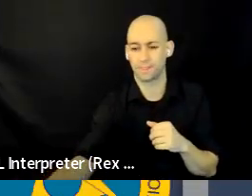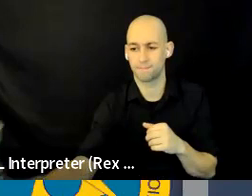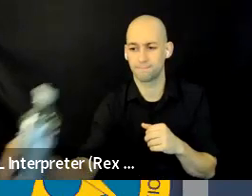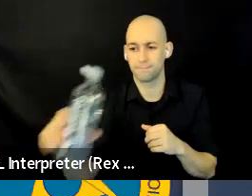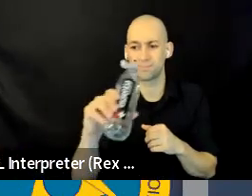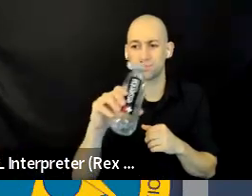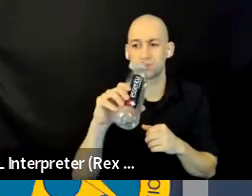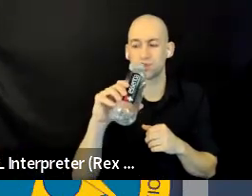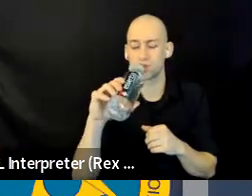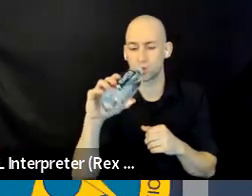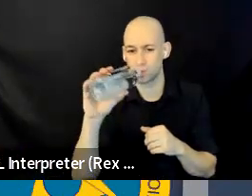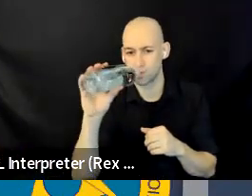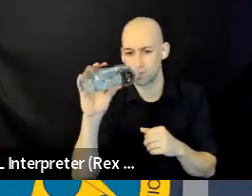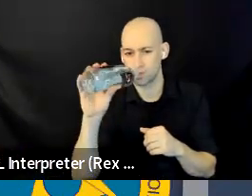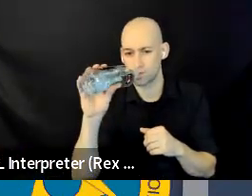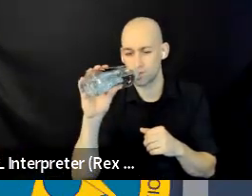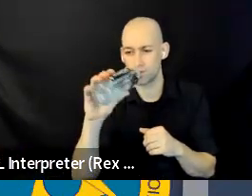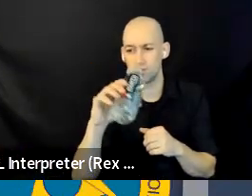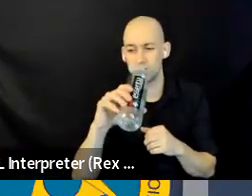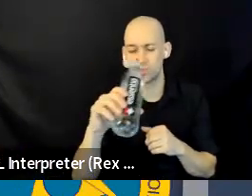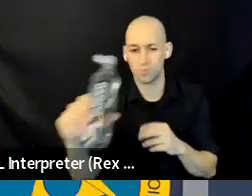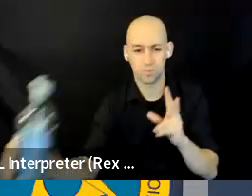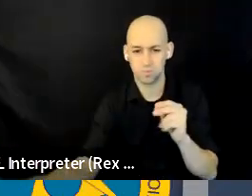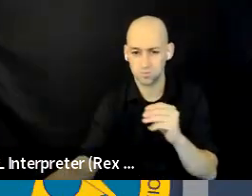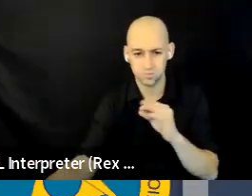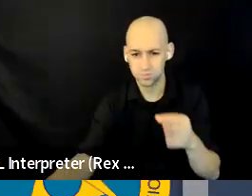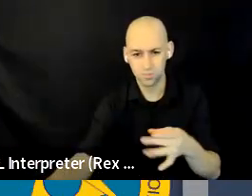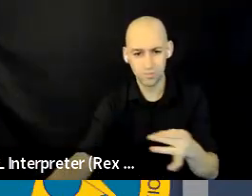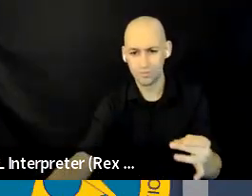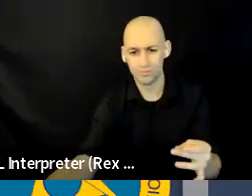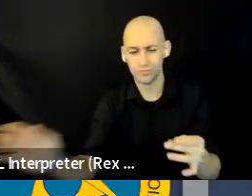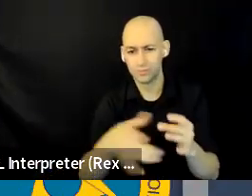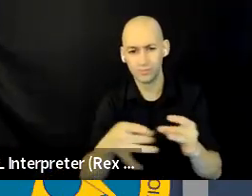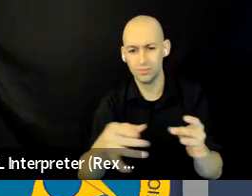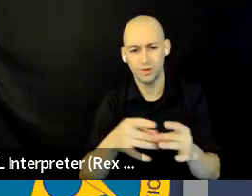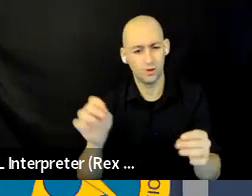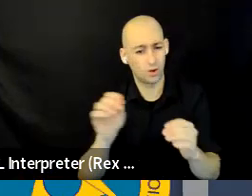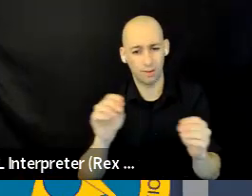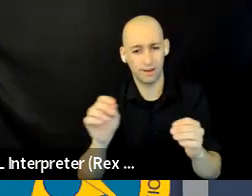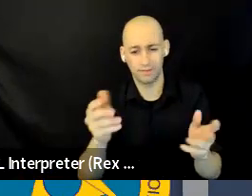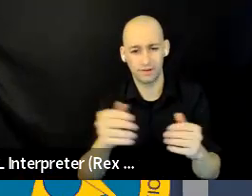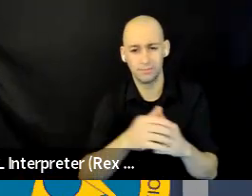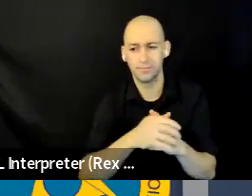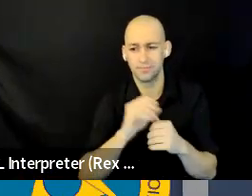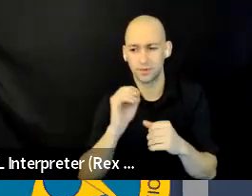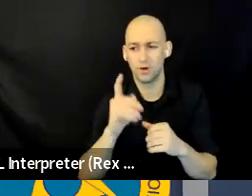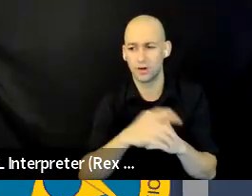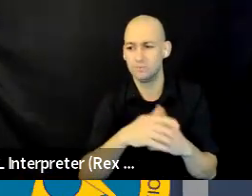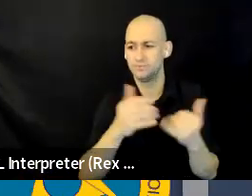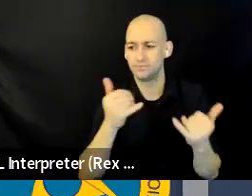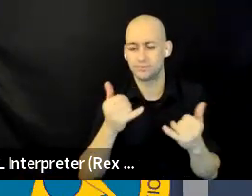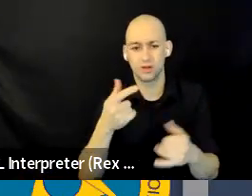No other public comment now, right? Okay, thank you. Do we have any comments or questions from commissioners? Yes, Commissioner Grisby.